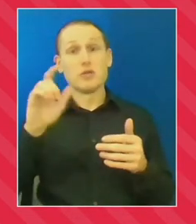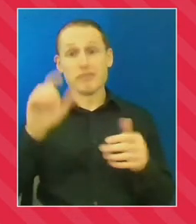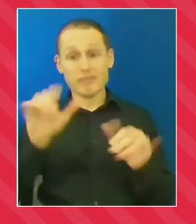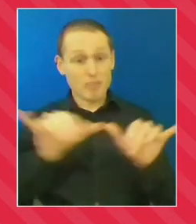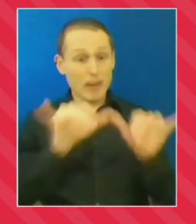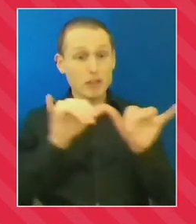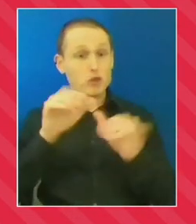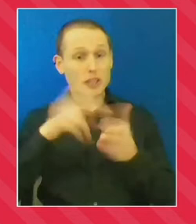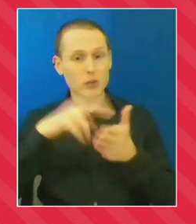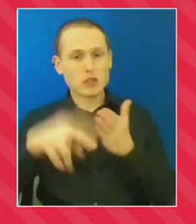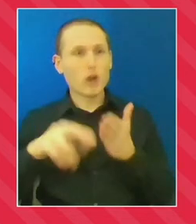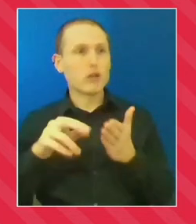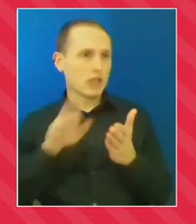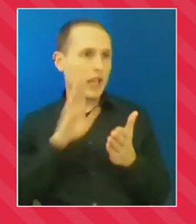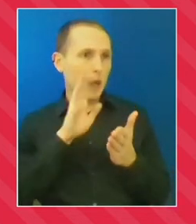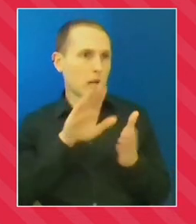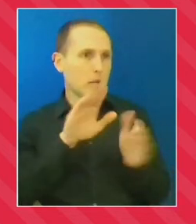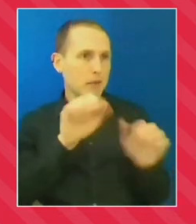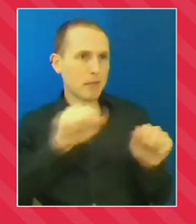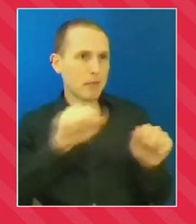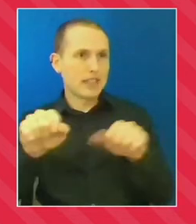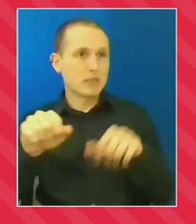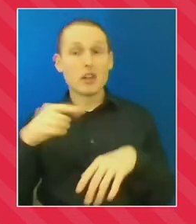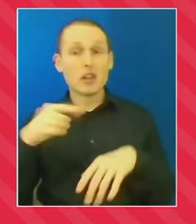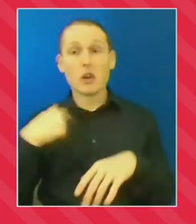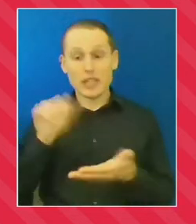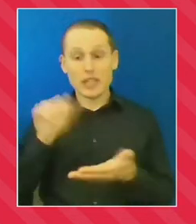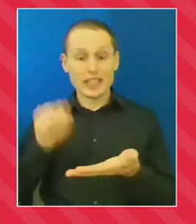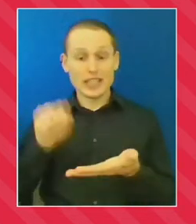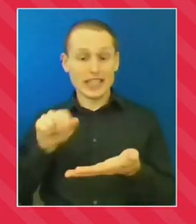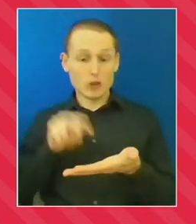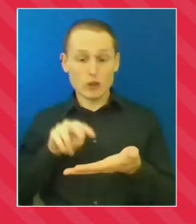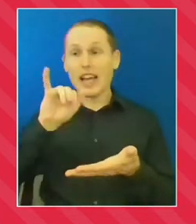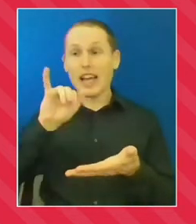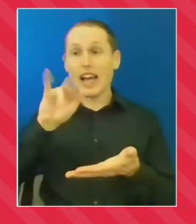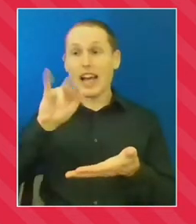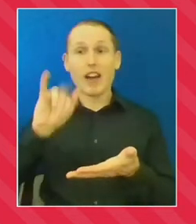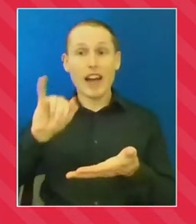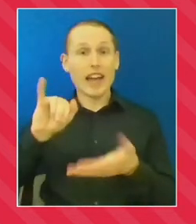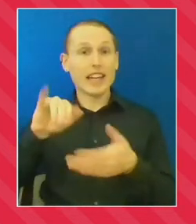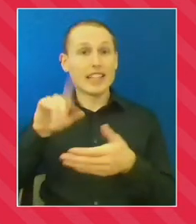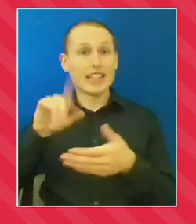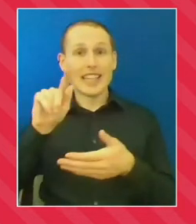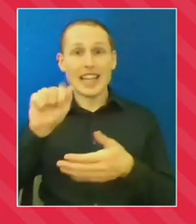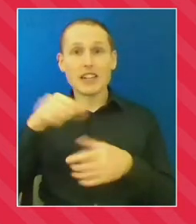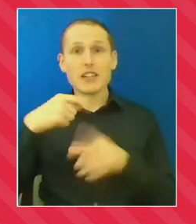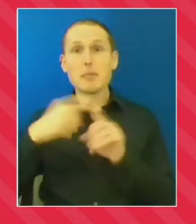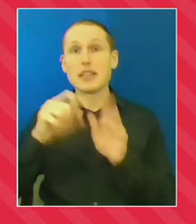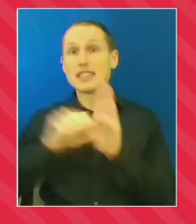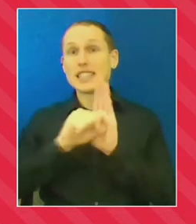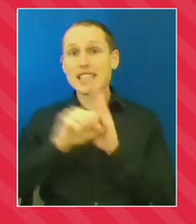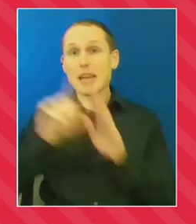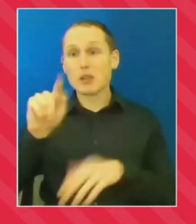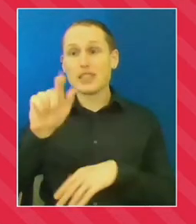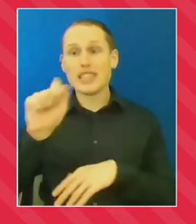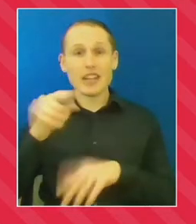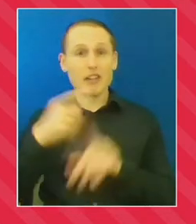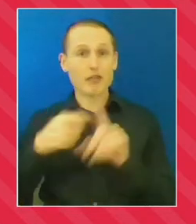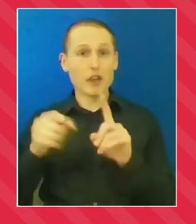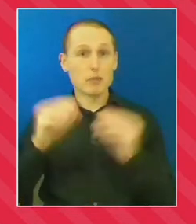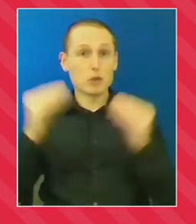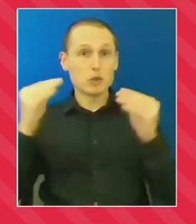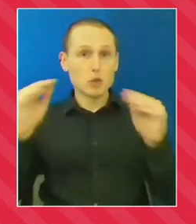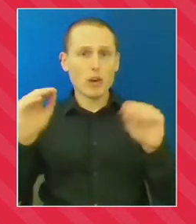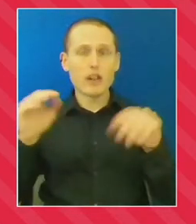to look at IRI data and sales data from the stores. And to Gordon's point, not just on the sales side, but then what was